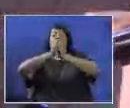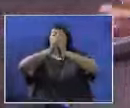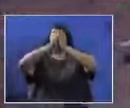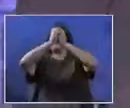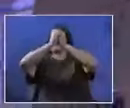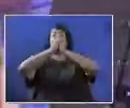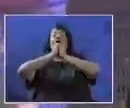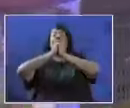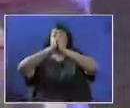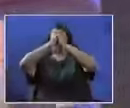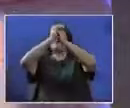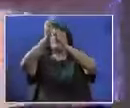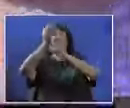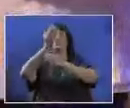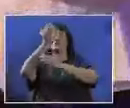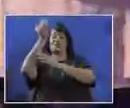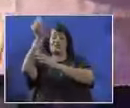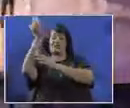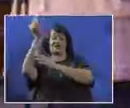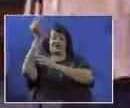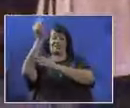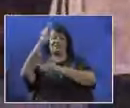worship him.